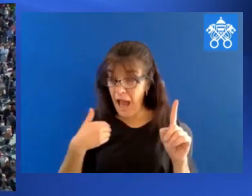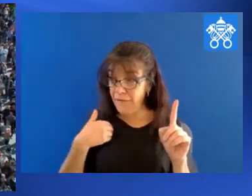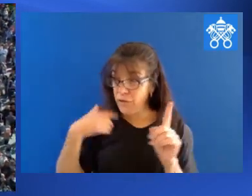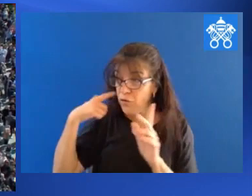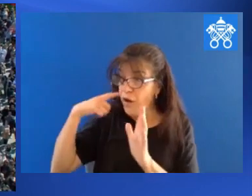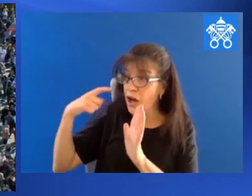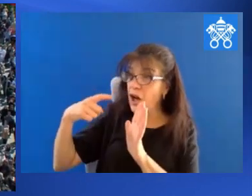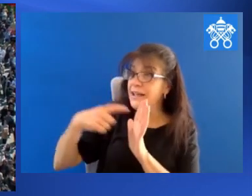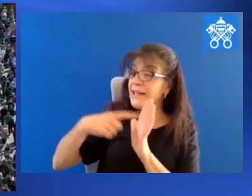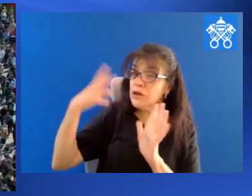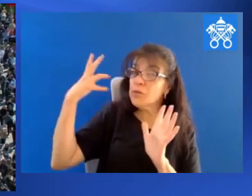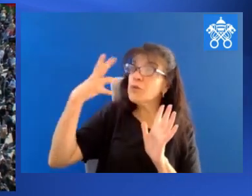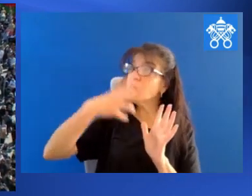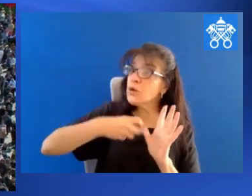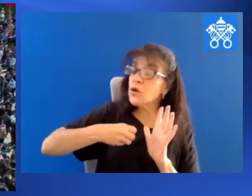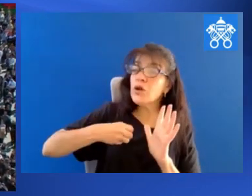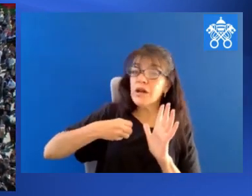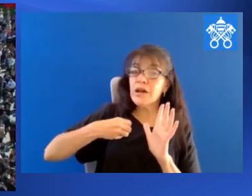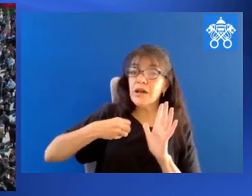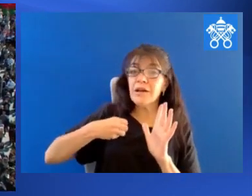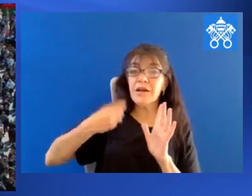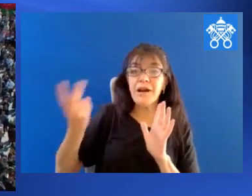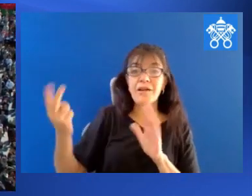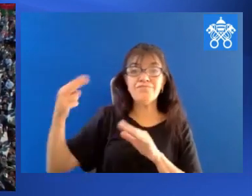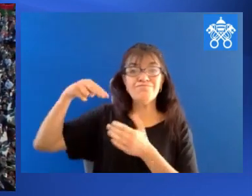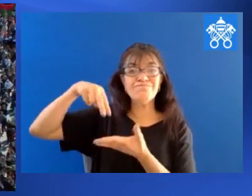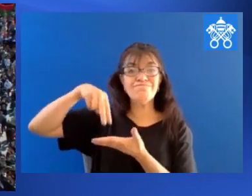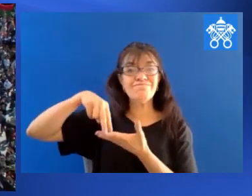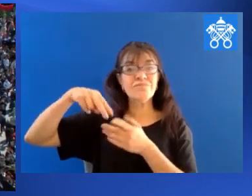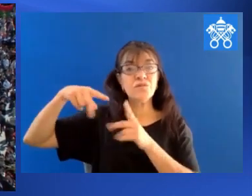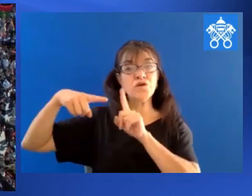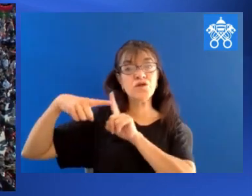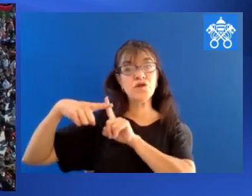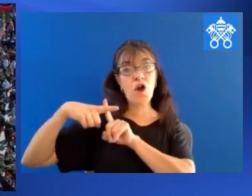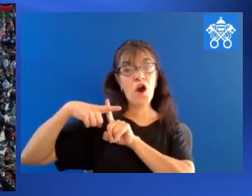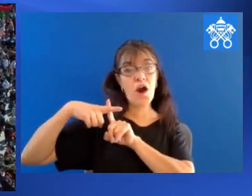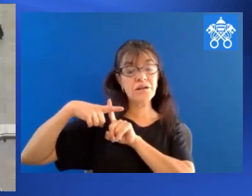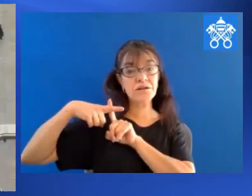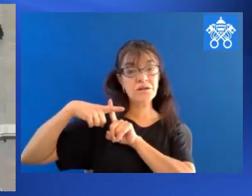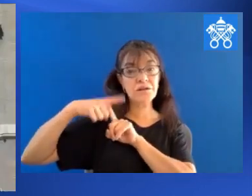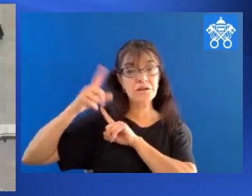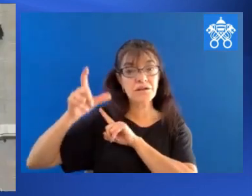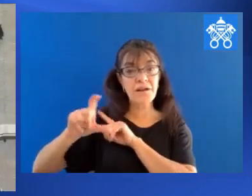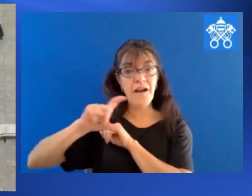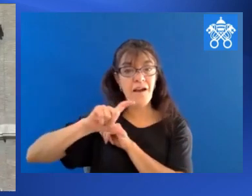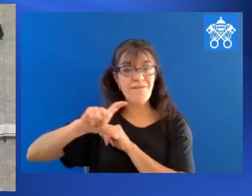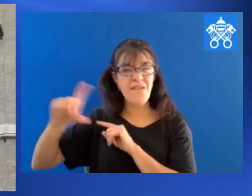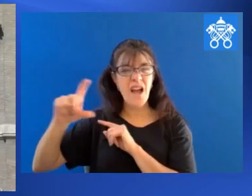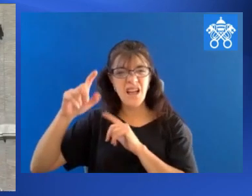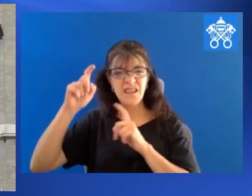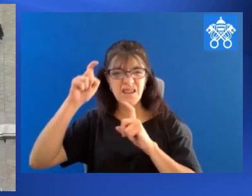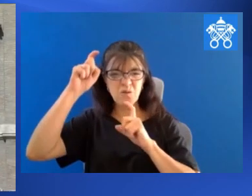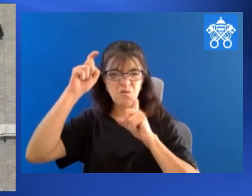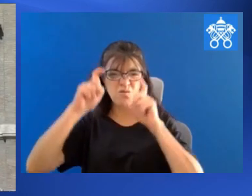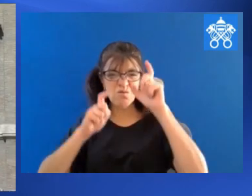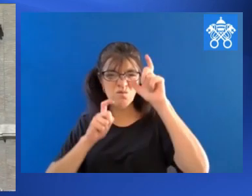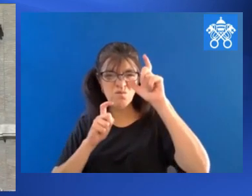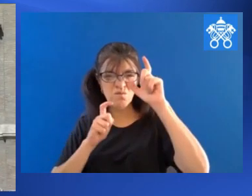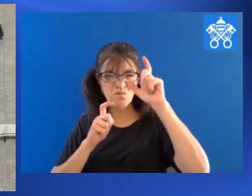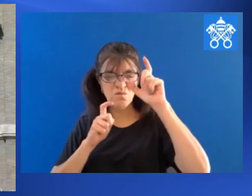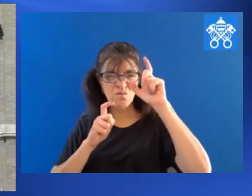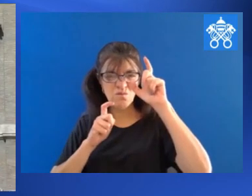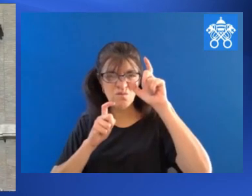they would have to recognize the same beauty in him when he would mount the cross, and his face would be disfigured.